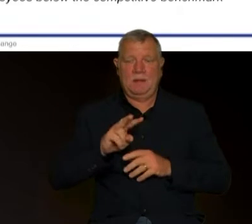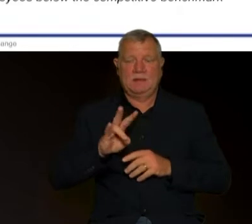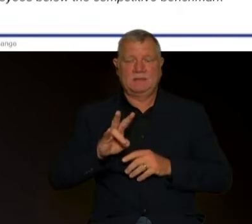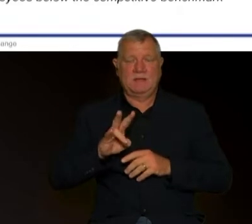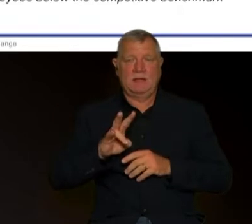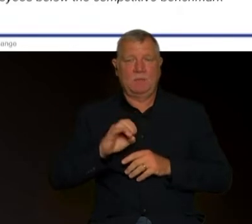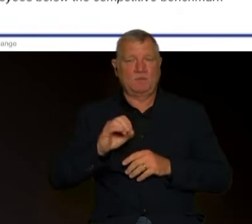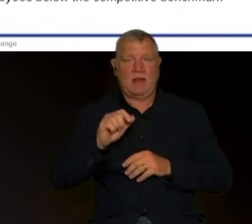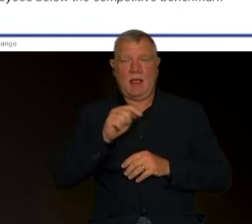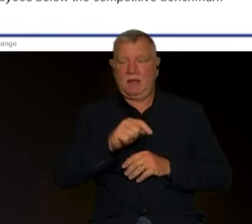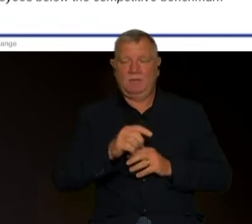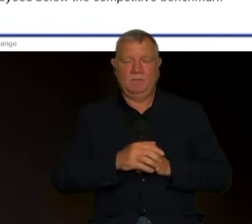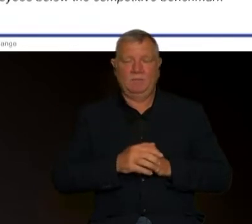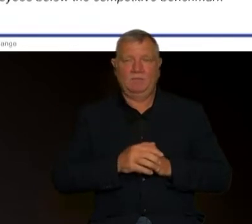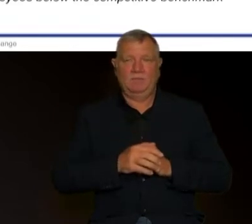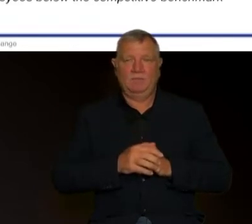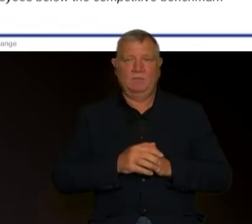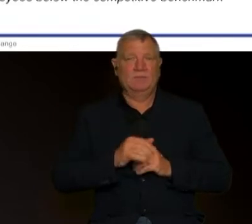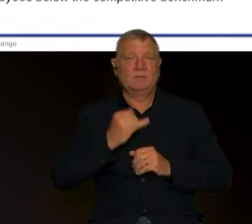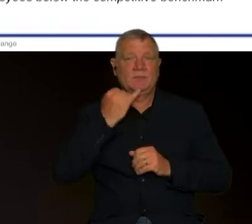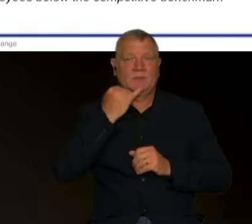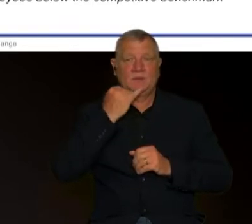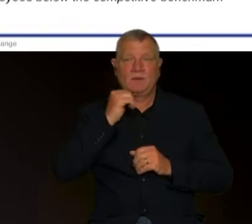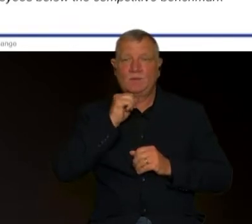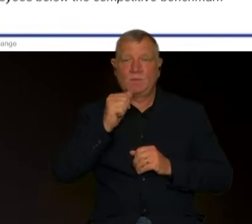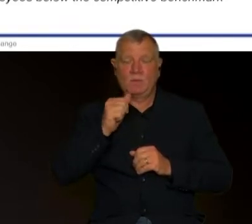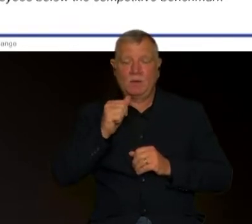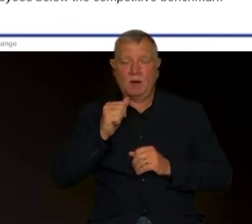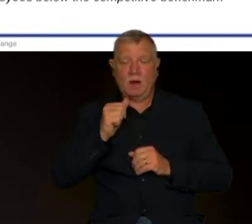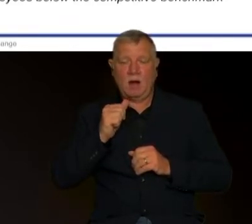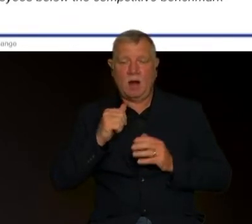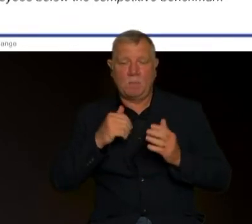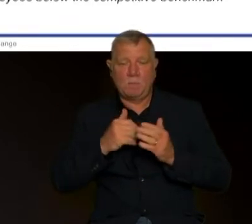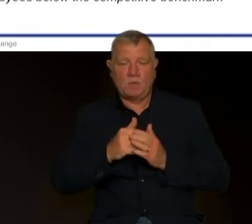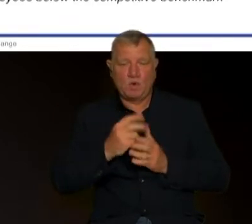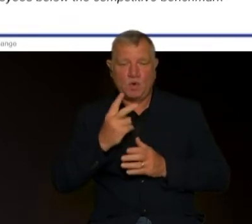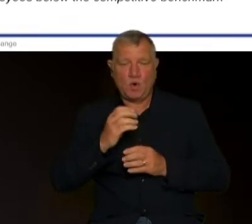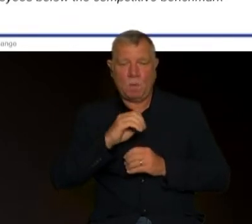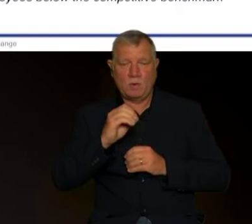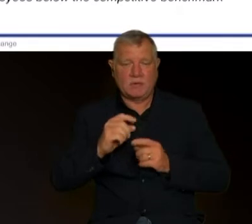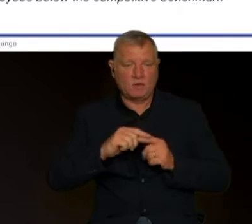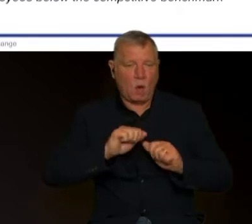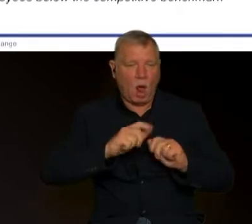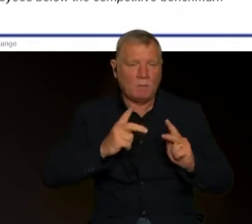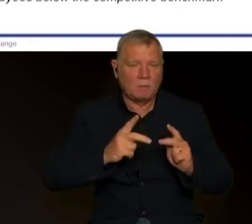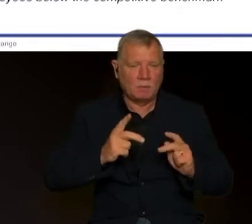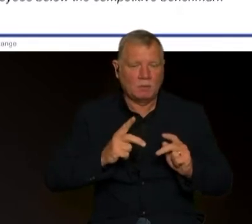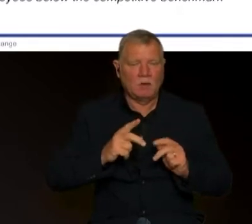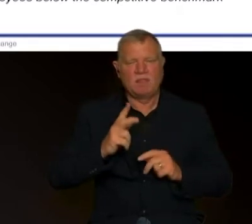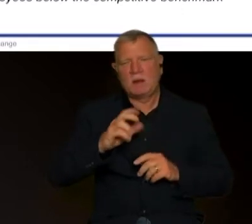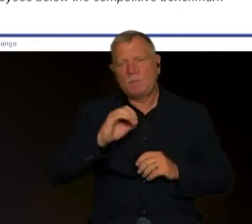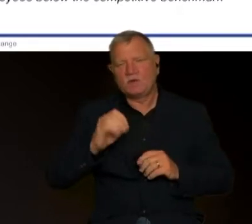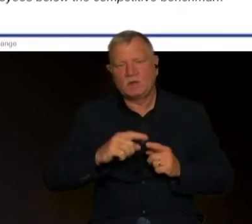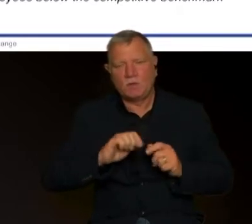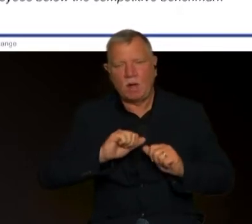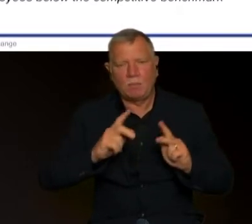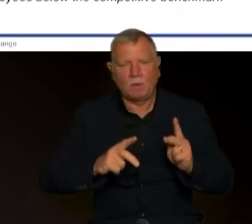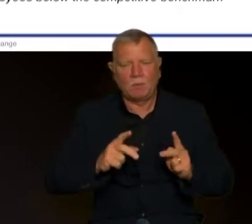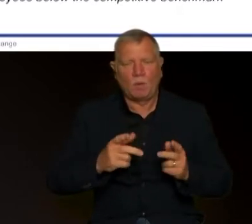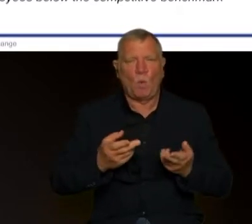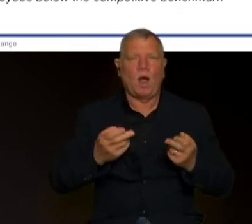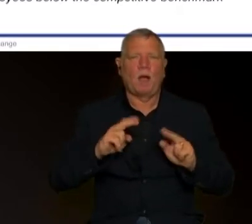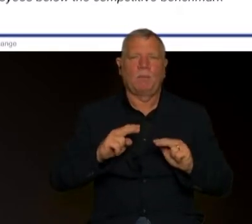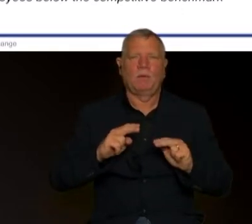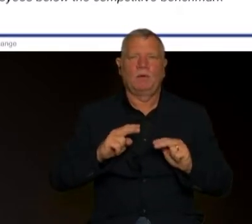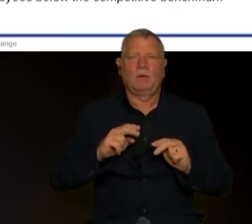and 27% over here. So if we had taken on an approach of giving